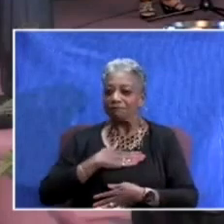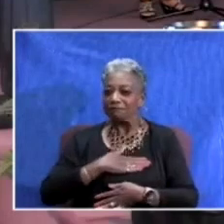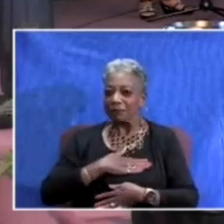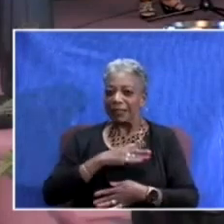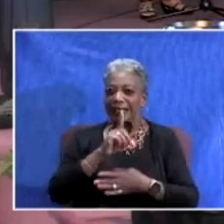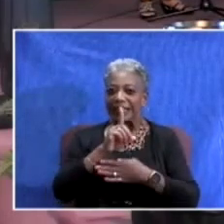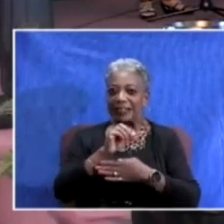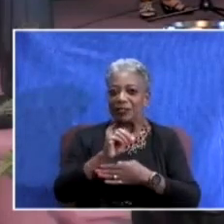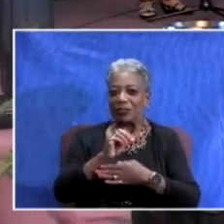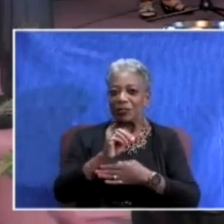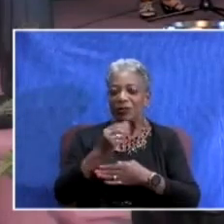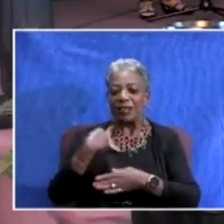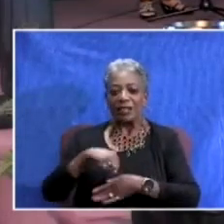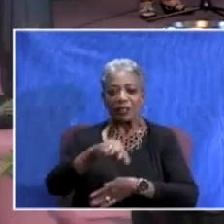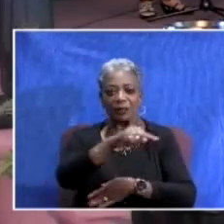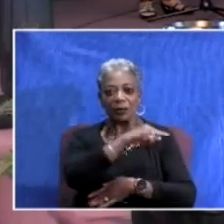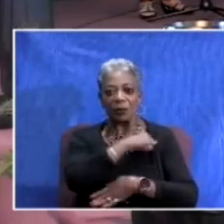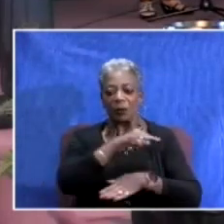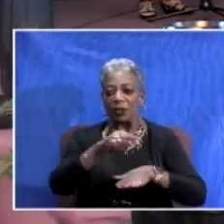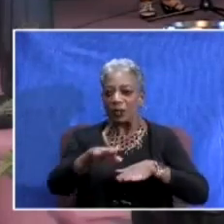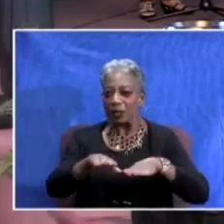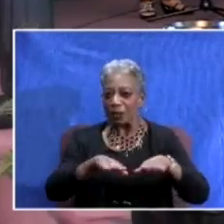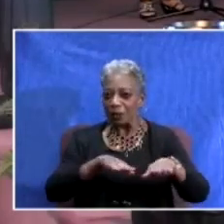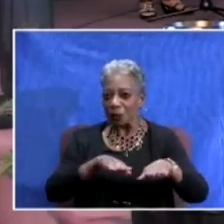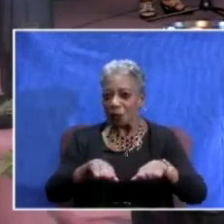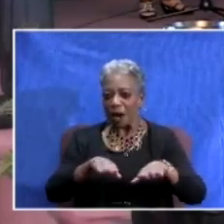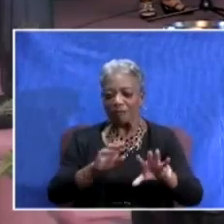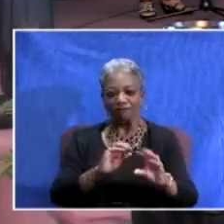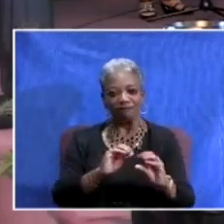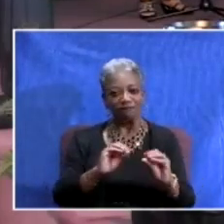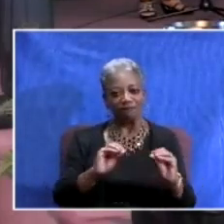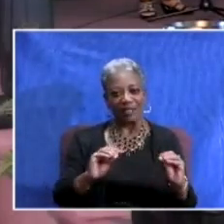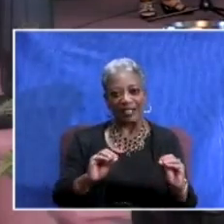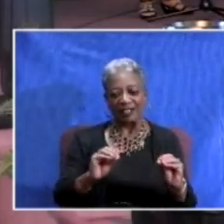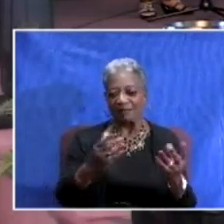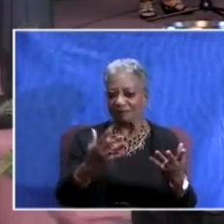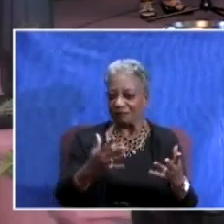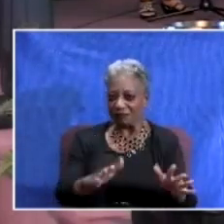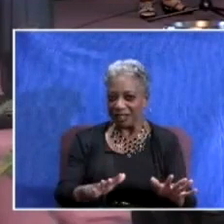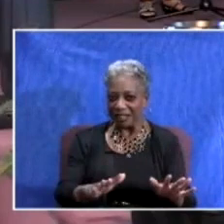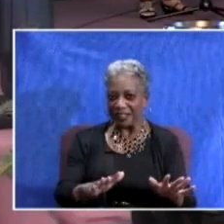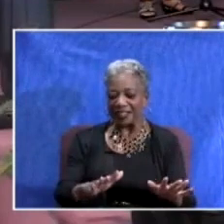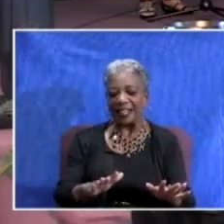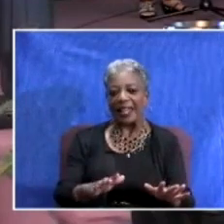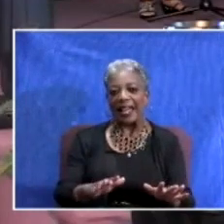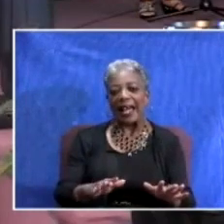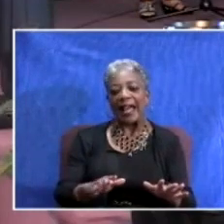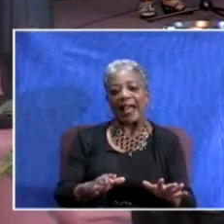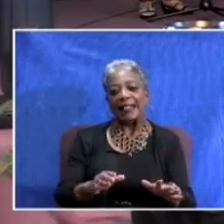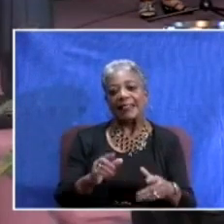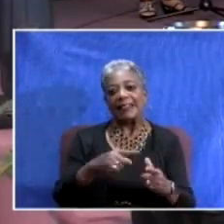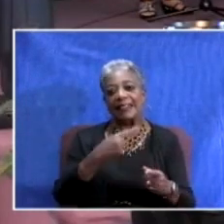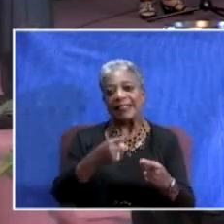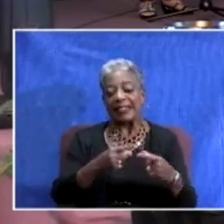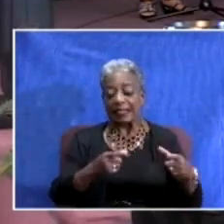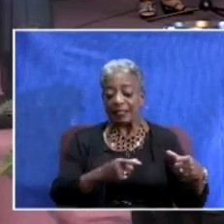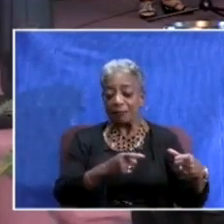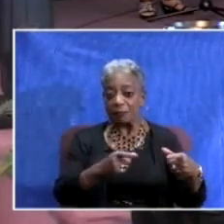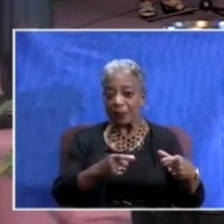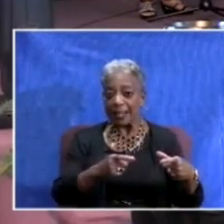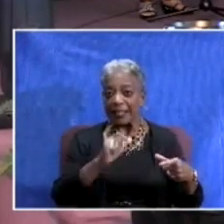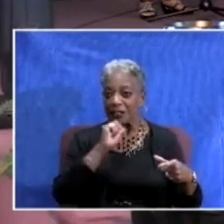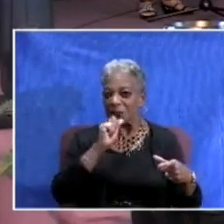we usually do. We have bins that are in the rear of the church for you to deposit those offerings and tithes. And we thank you so much. Let us